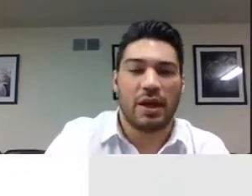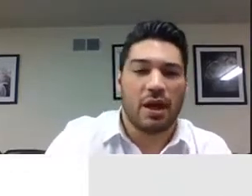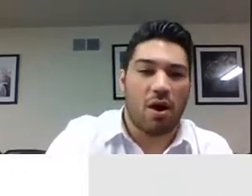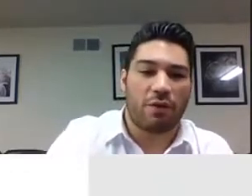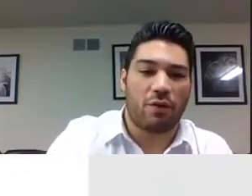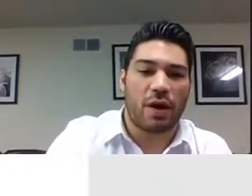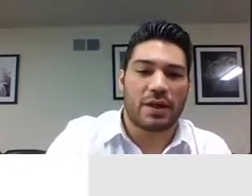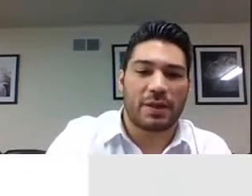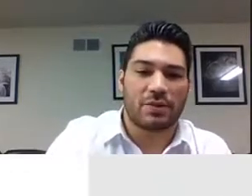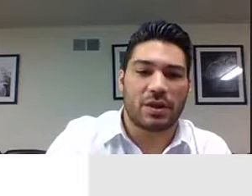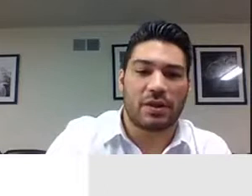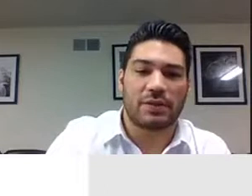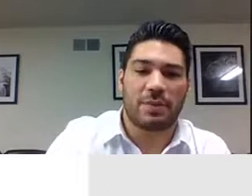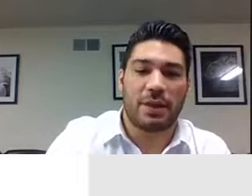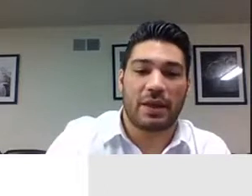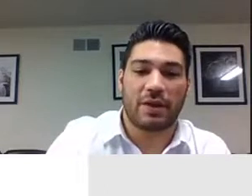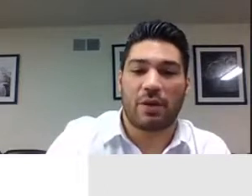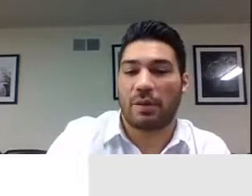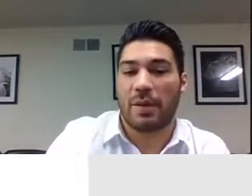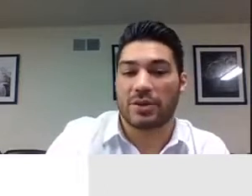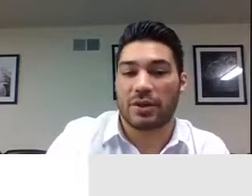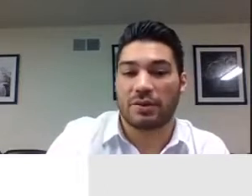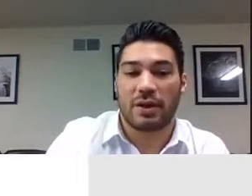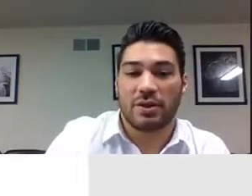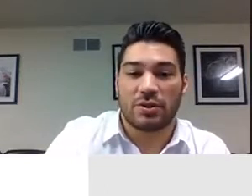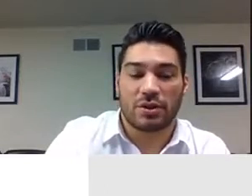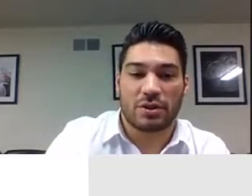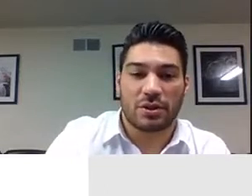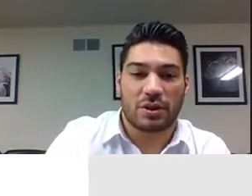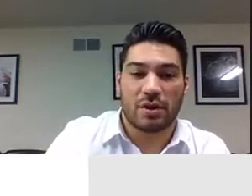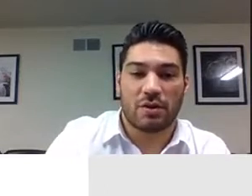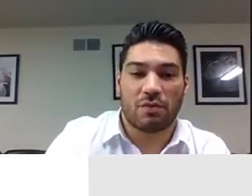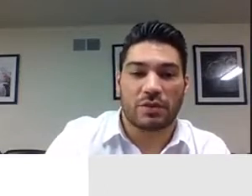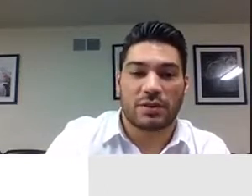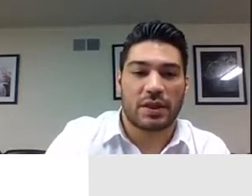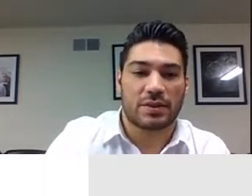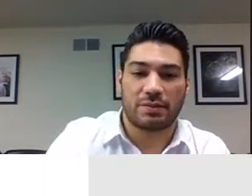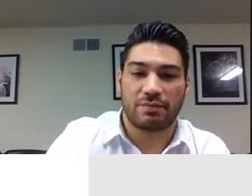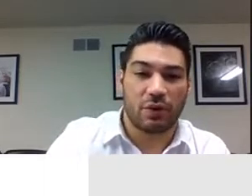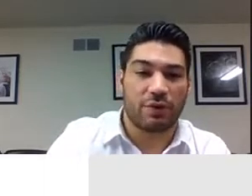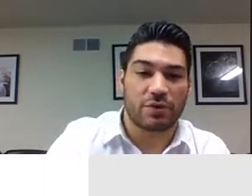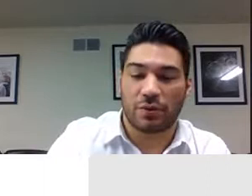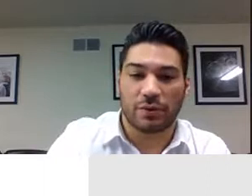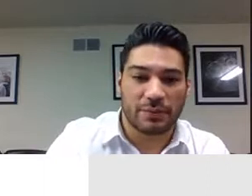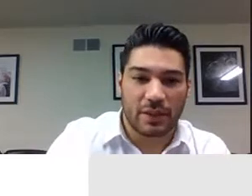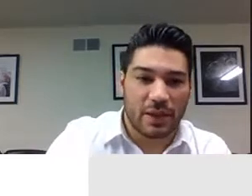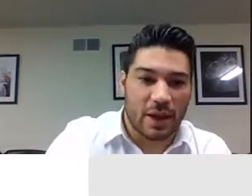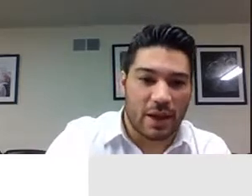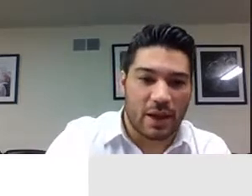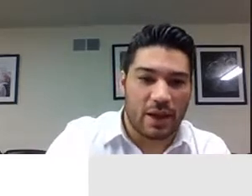information over ones. I mean, there's clearly some in here that I would imagine just would solicit